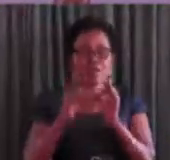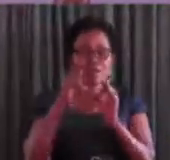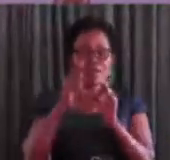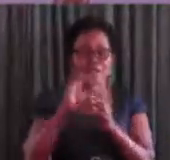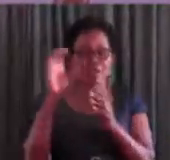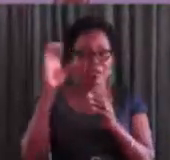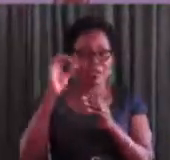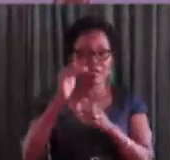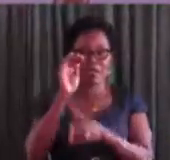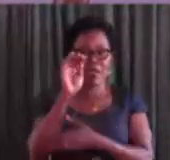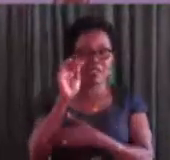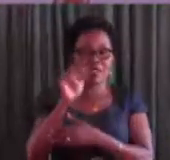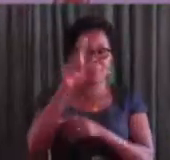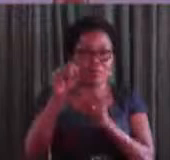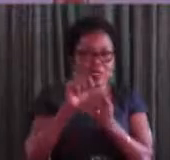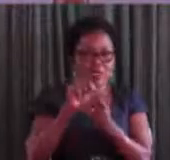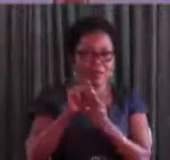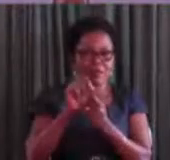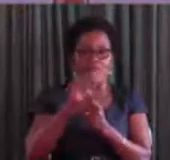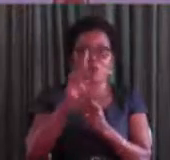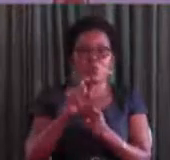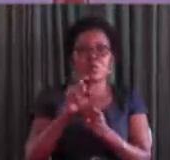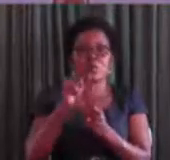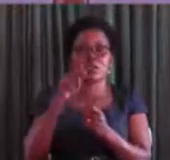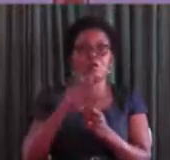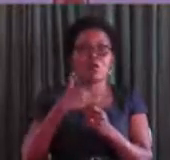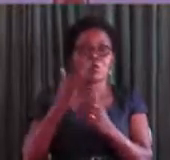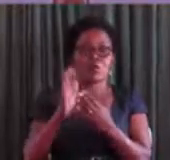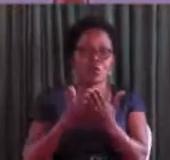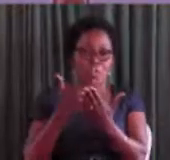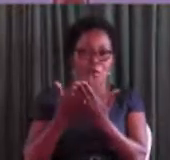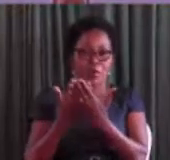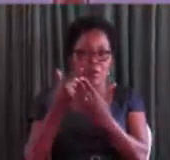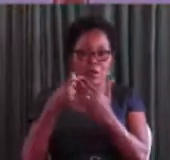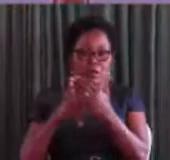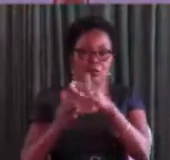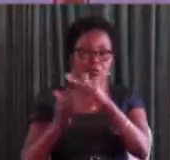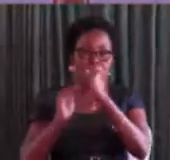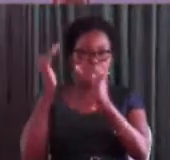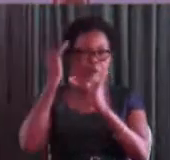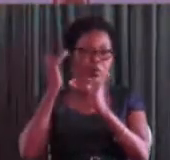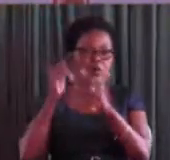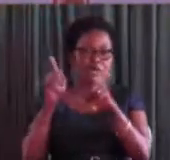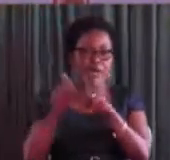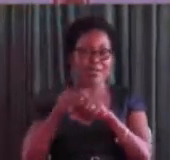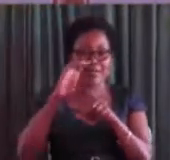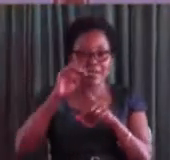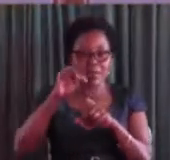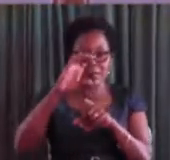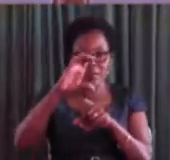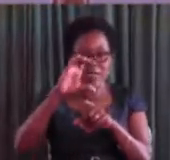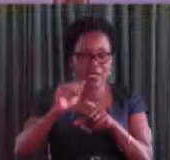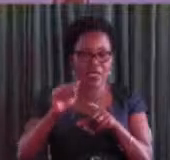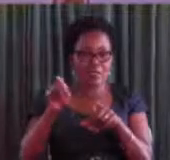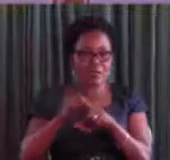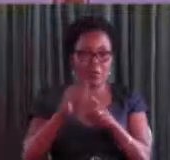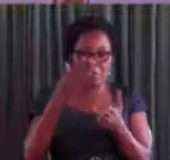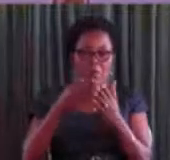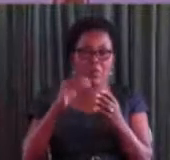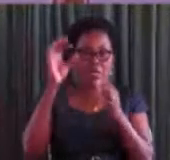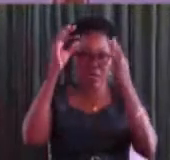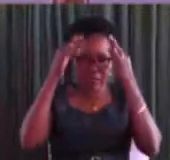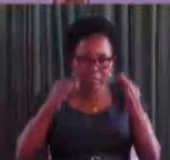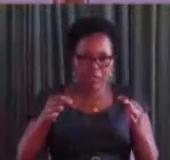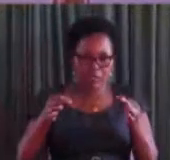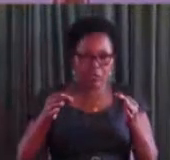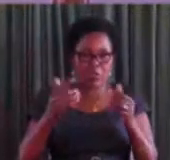specific questions that I want to appeal to the Supreme Court as an MCA and the decisions are conflicting, the Supreme Court